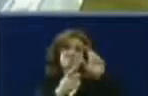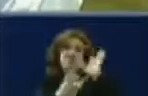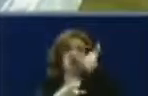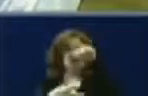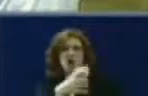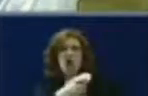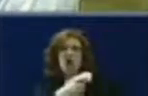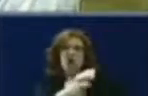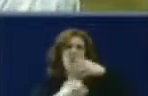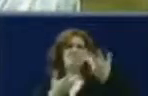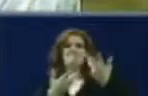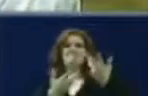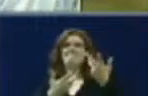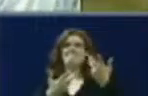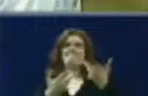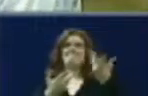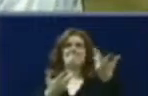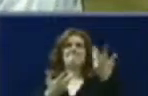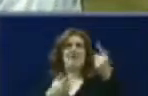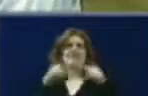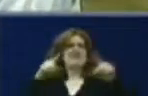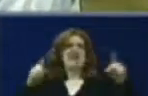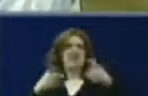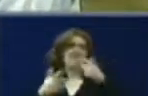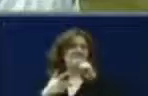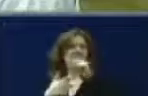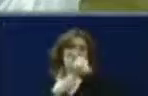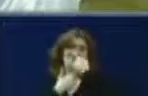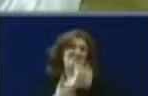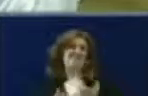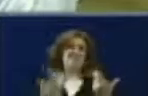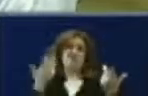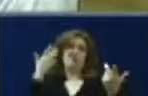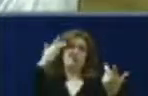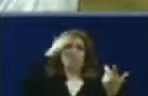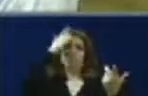collage of somewhat disinterested,